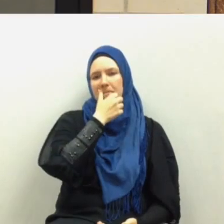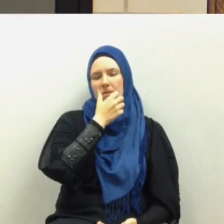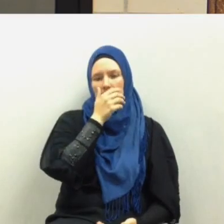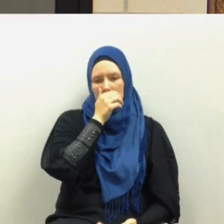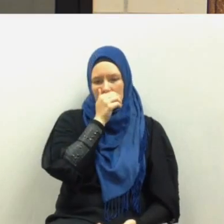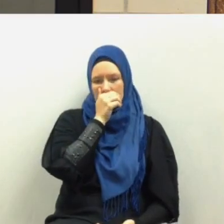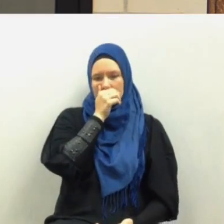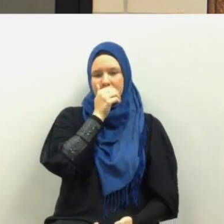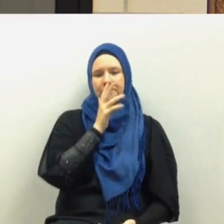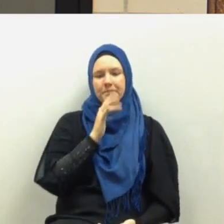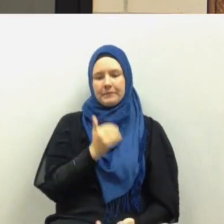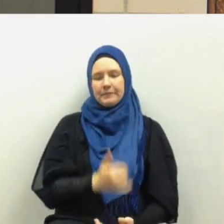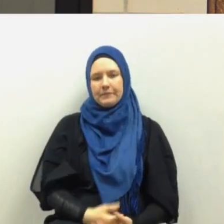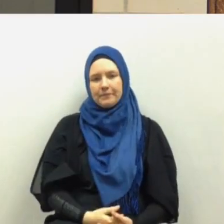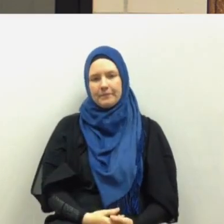in